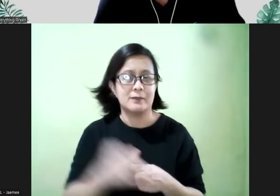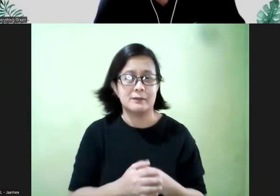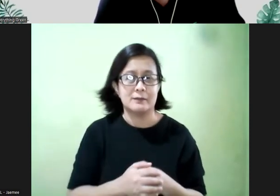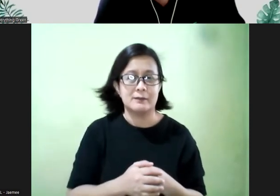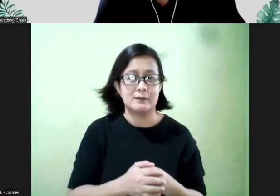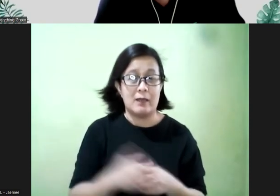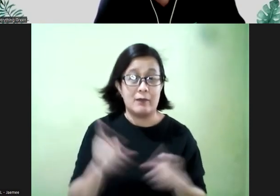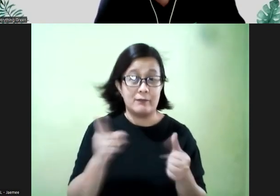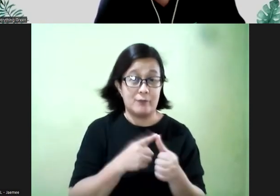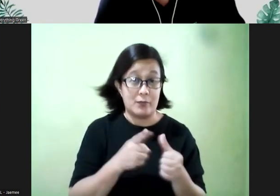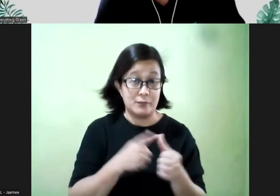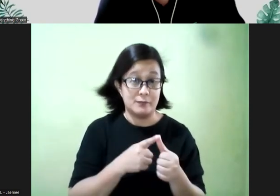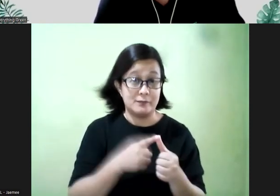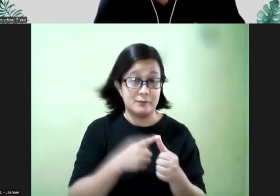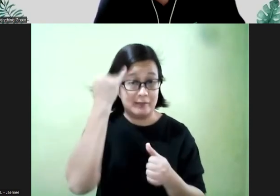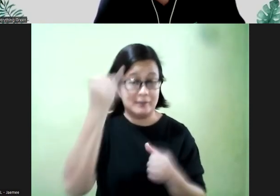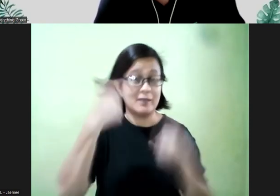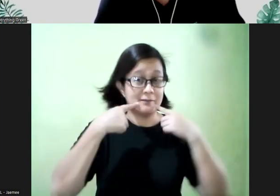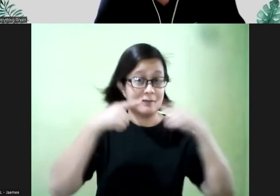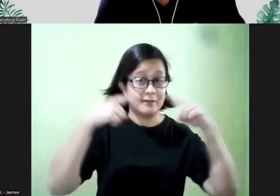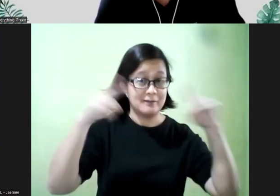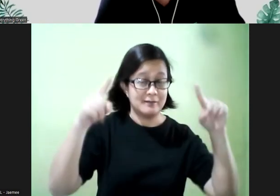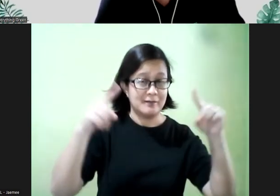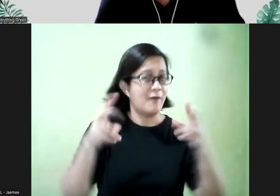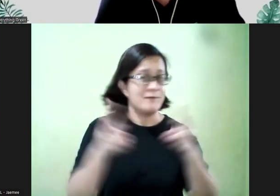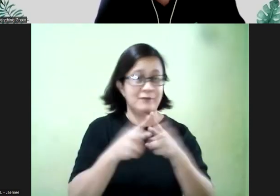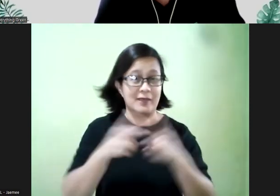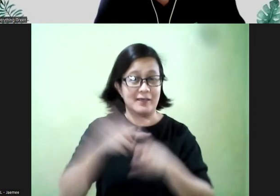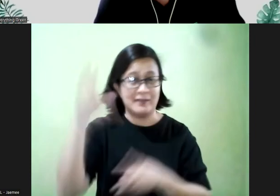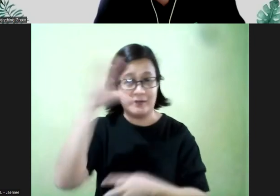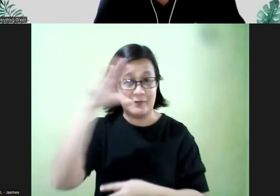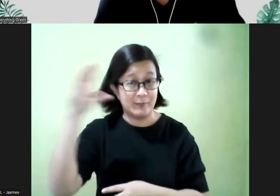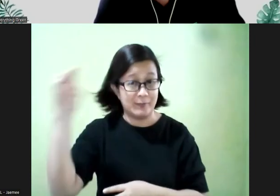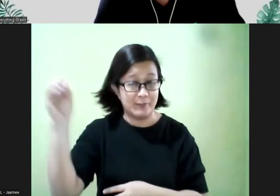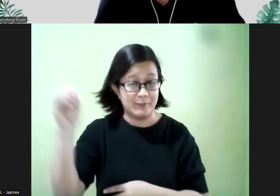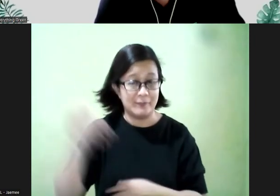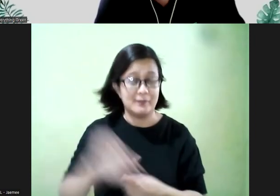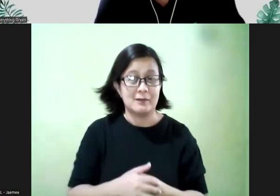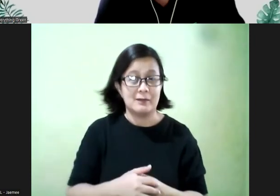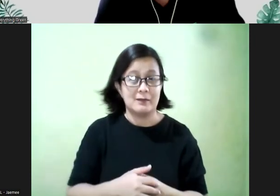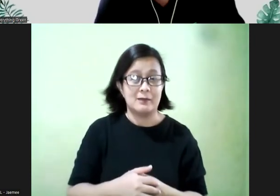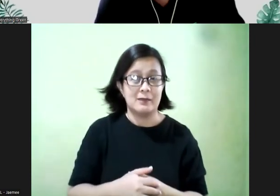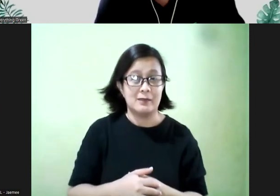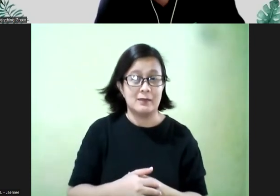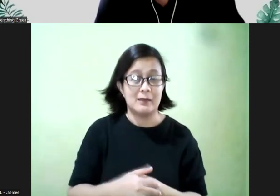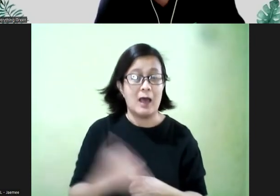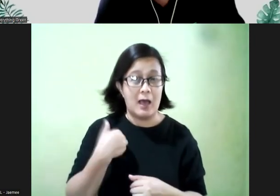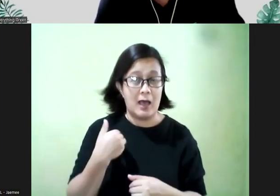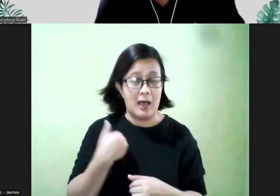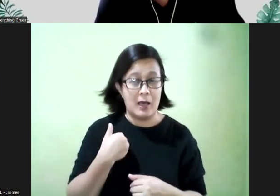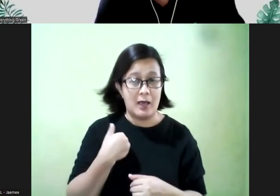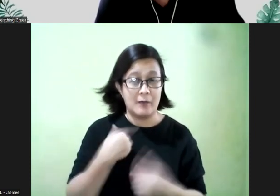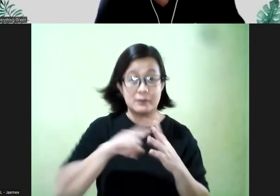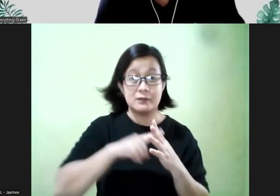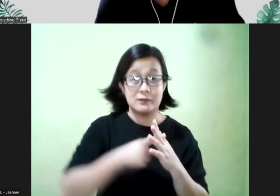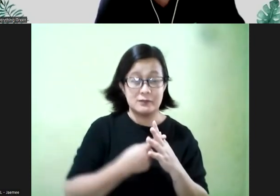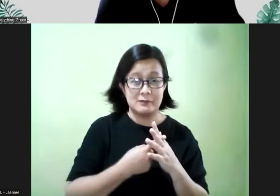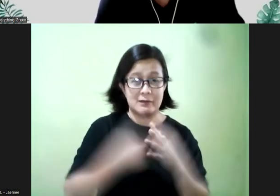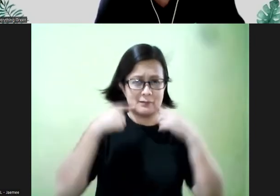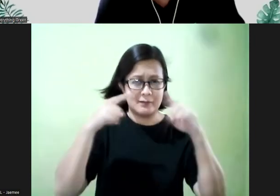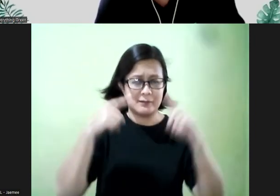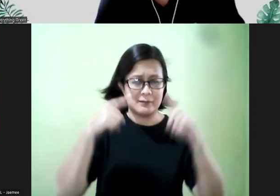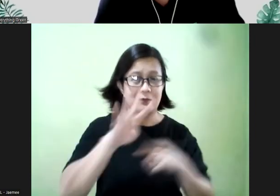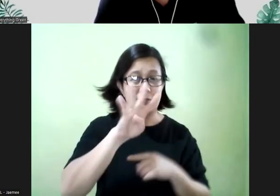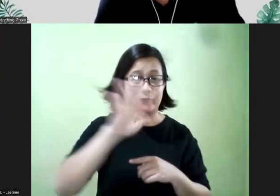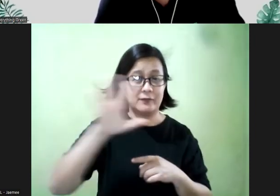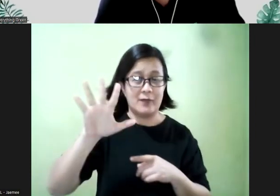niya nag-succeed. That's very rare, no? Many times the average of a very successful startup in the US is 45 years old.